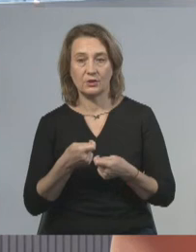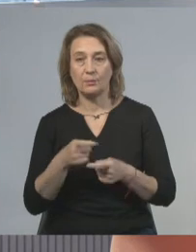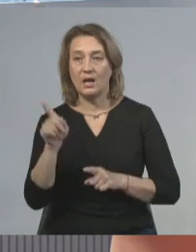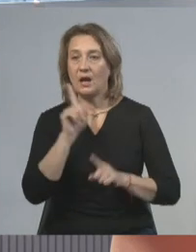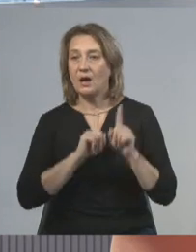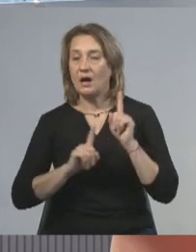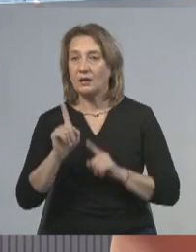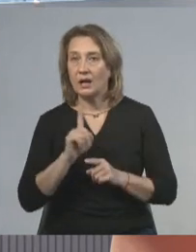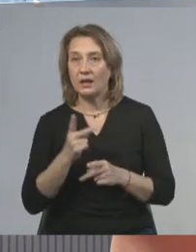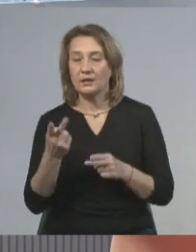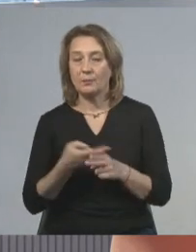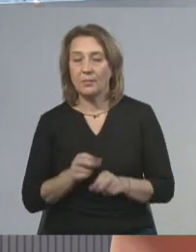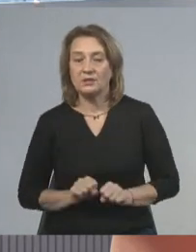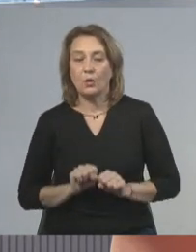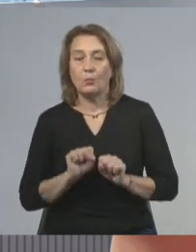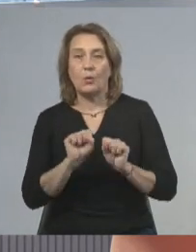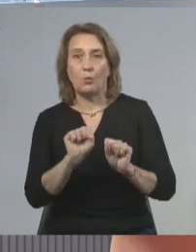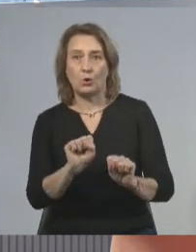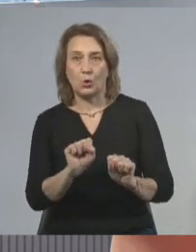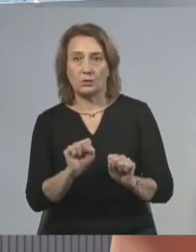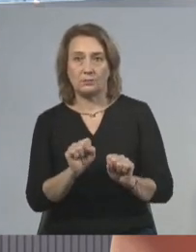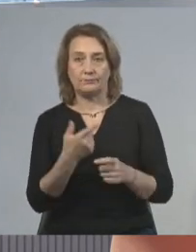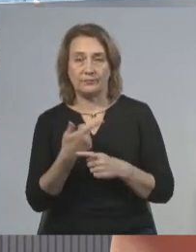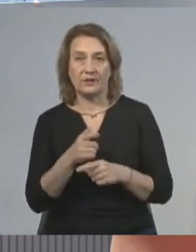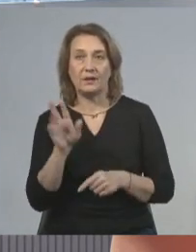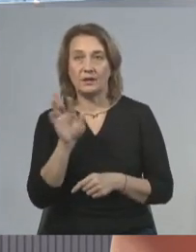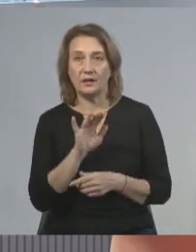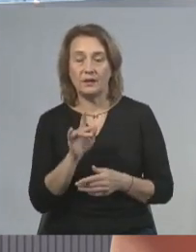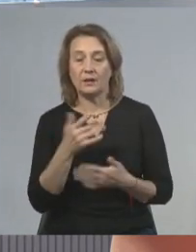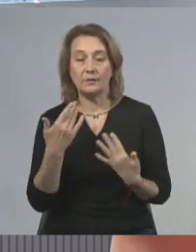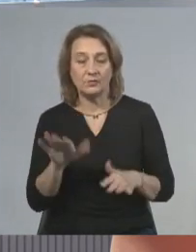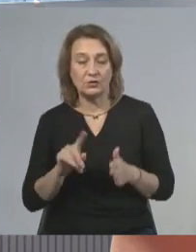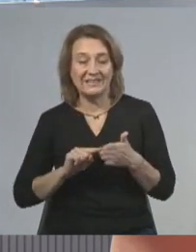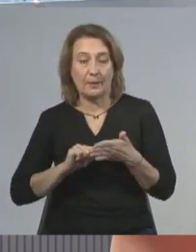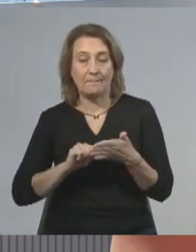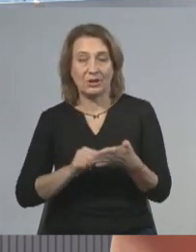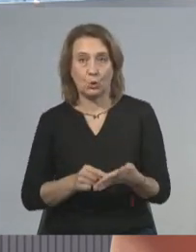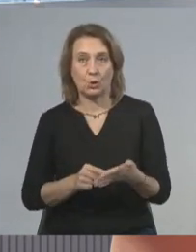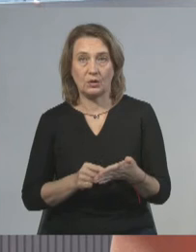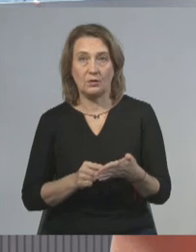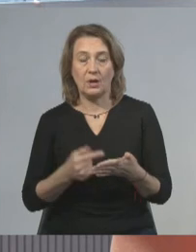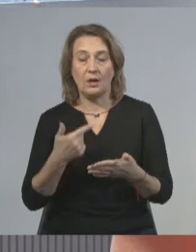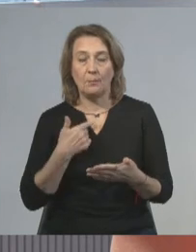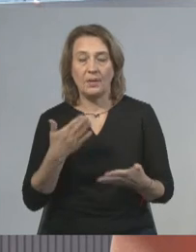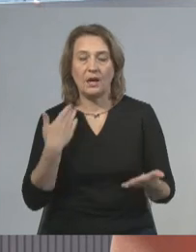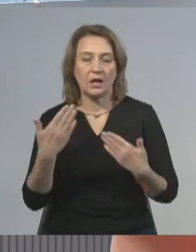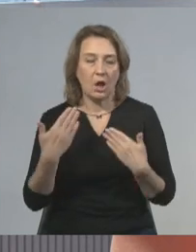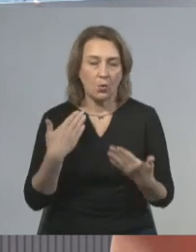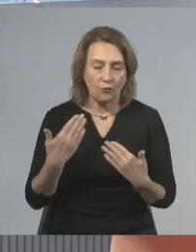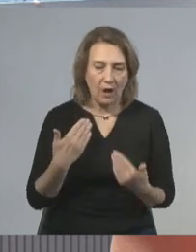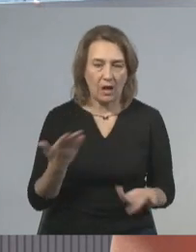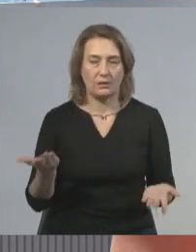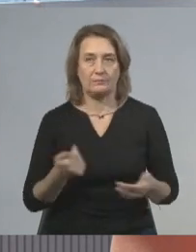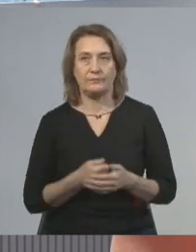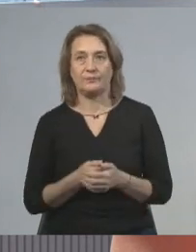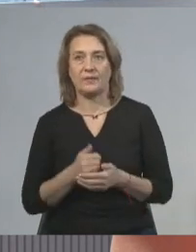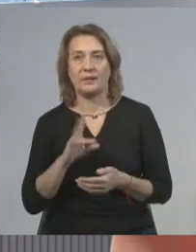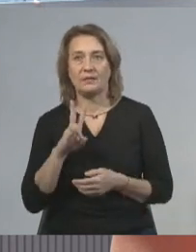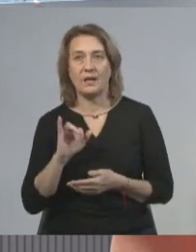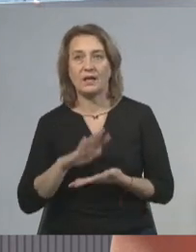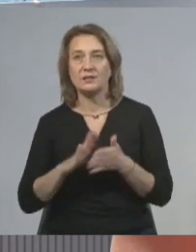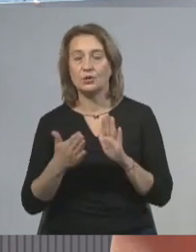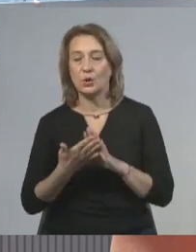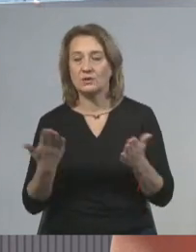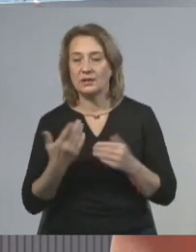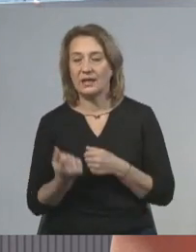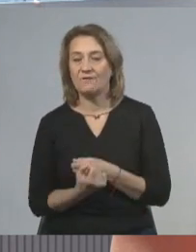service of ukraine of the law enforcement agencies and we reacted to the